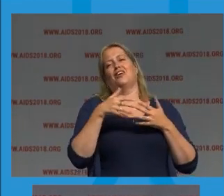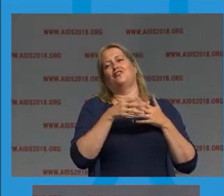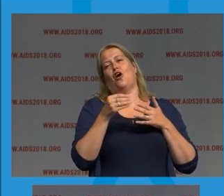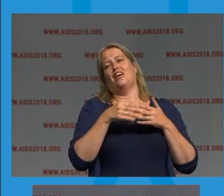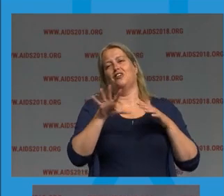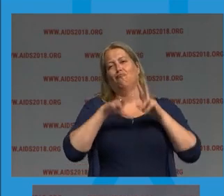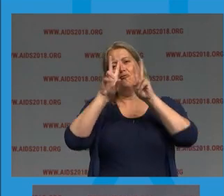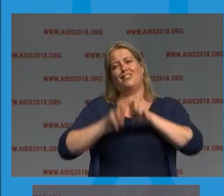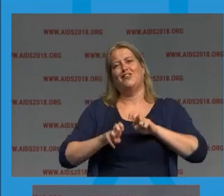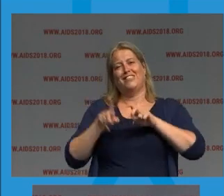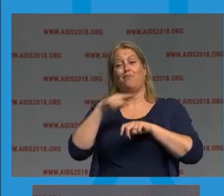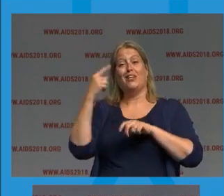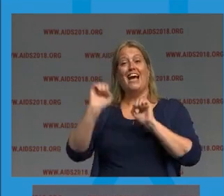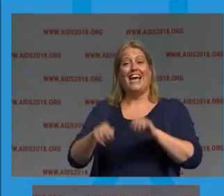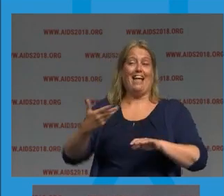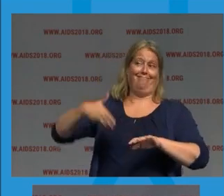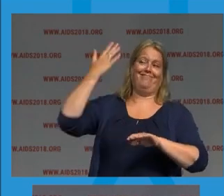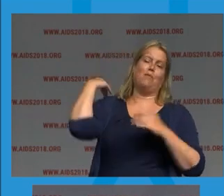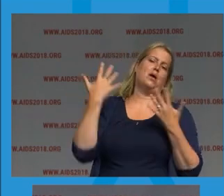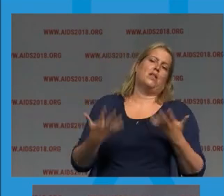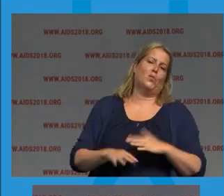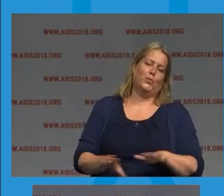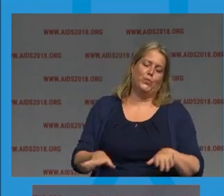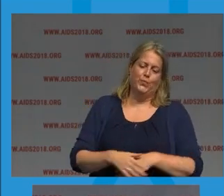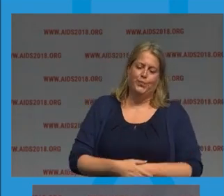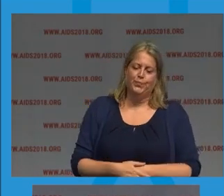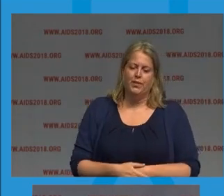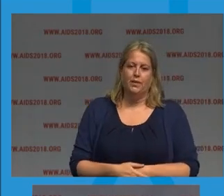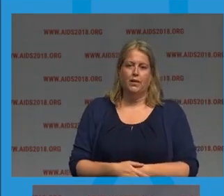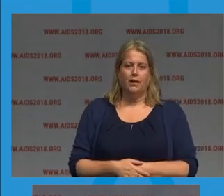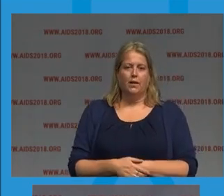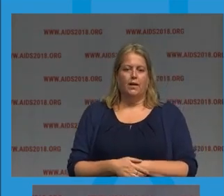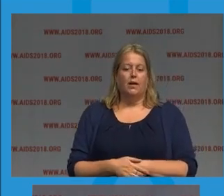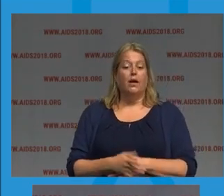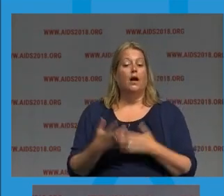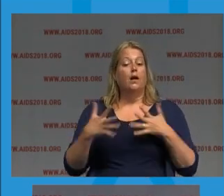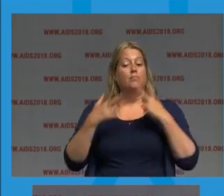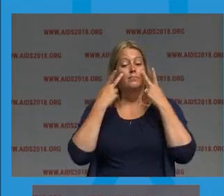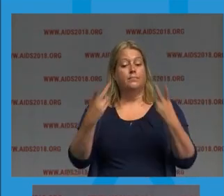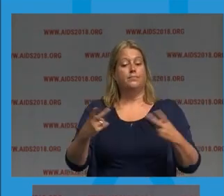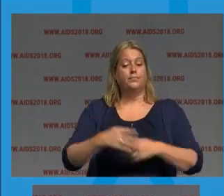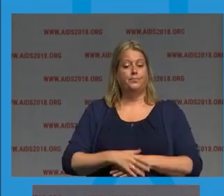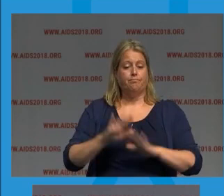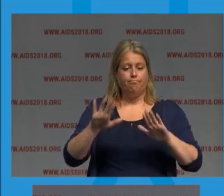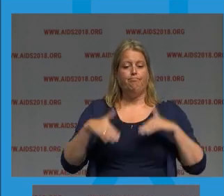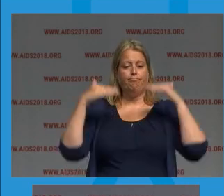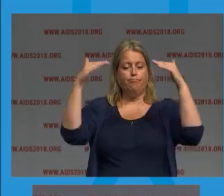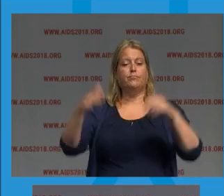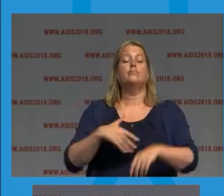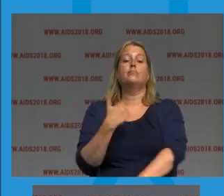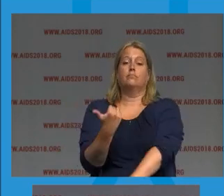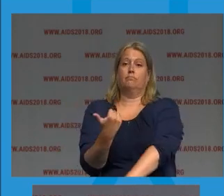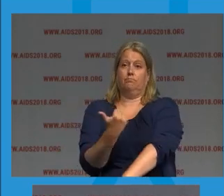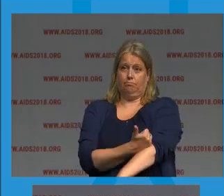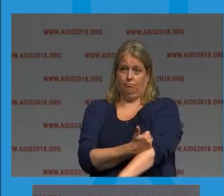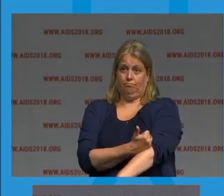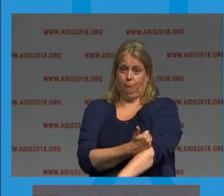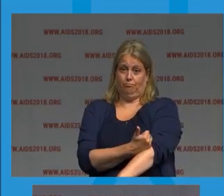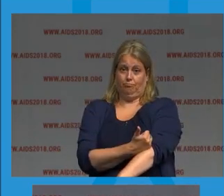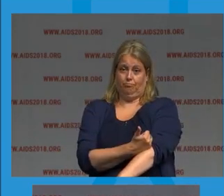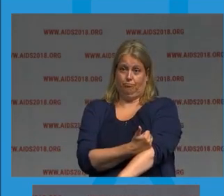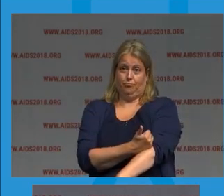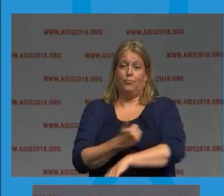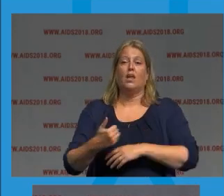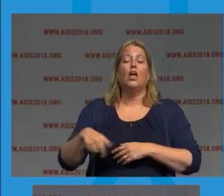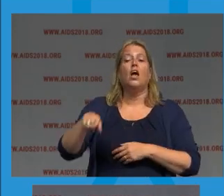case. But when they looked at this, they found that, obviously the highest prevalence is among people who inject drugs parenterally, given this